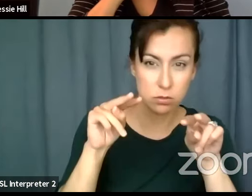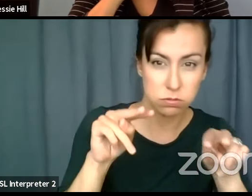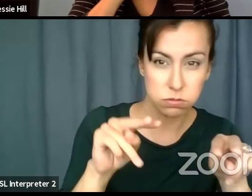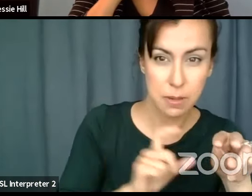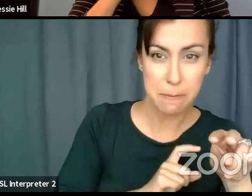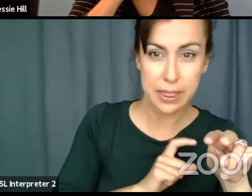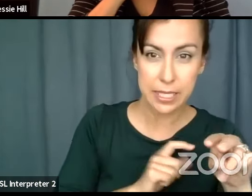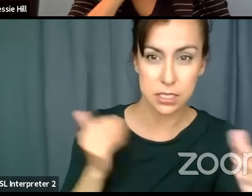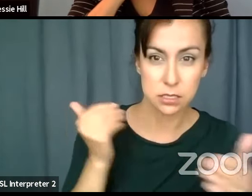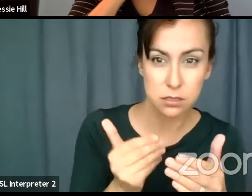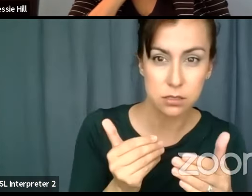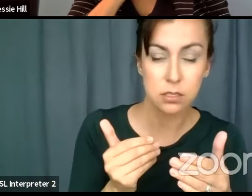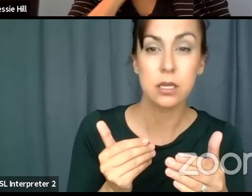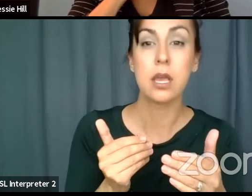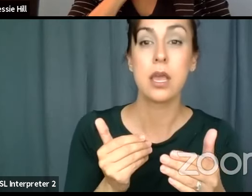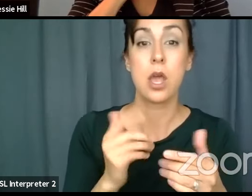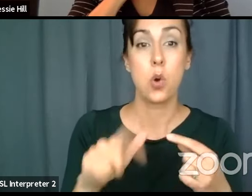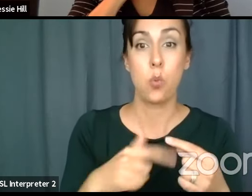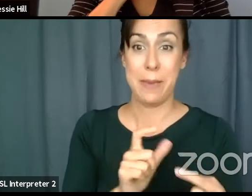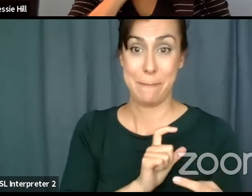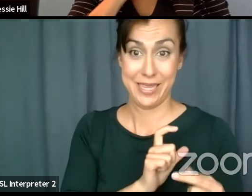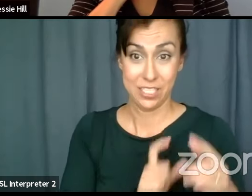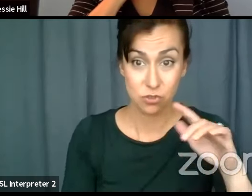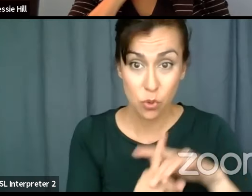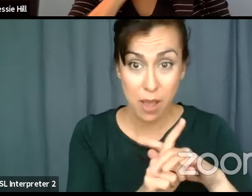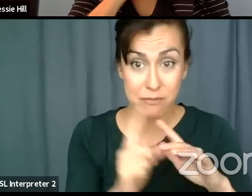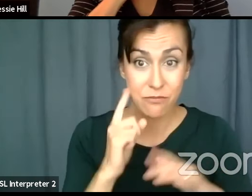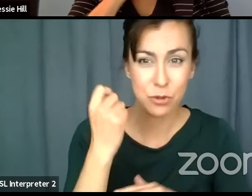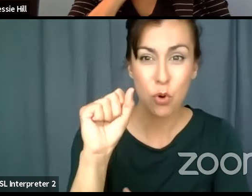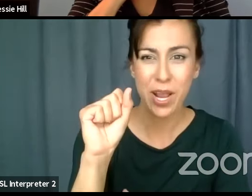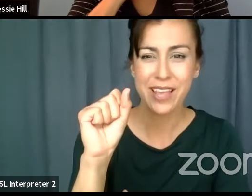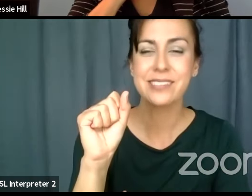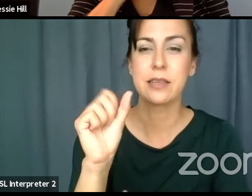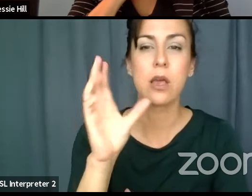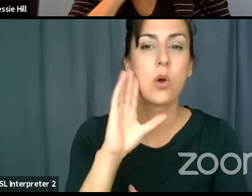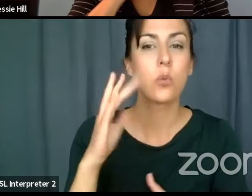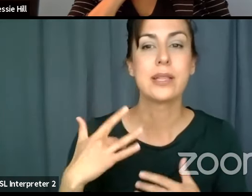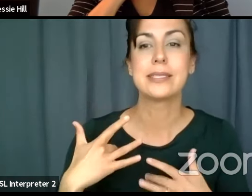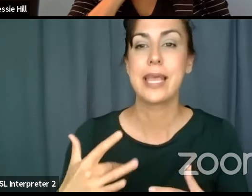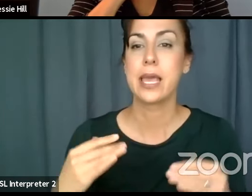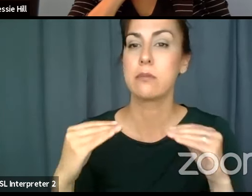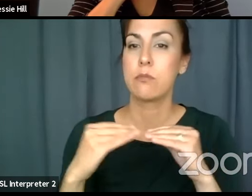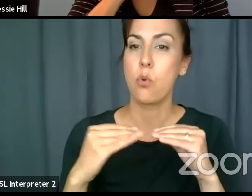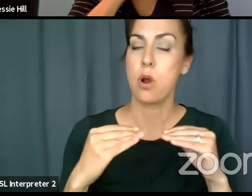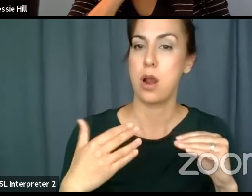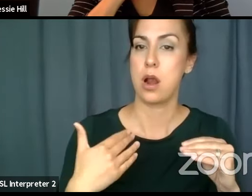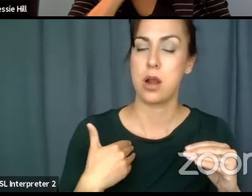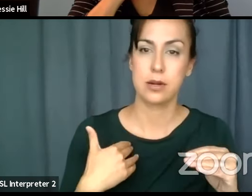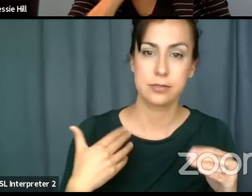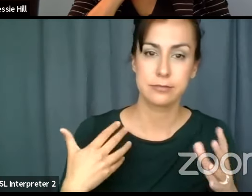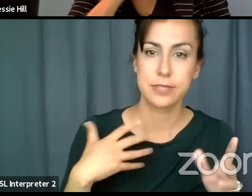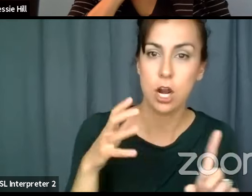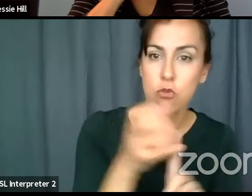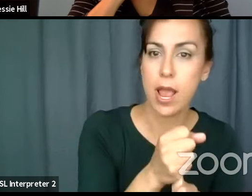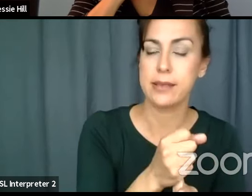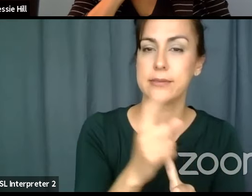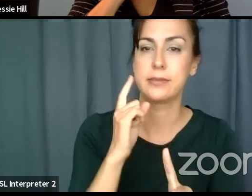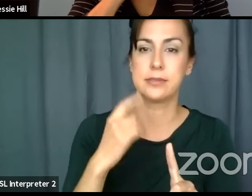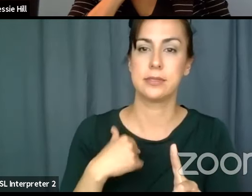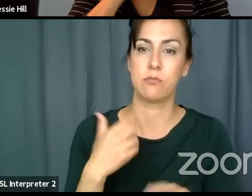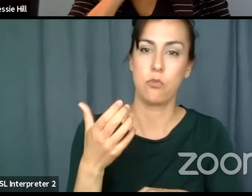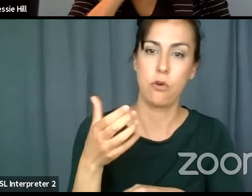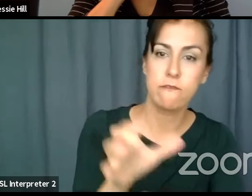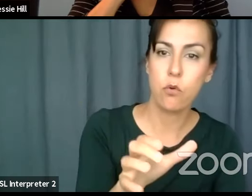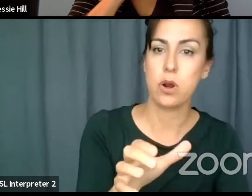police, once present, were more likely to make arrests, use force and violence, and the like, right? And